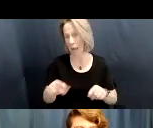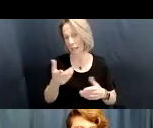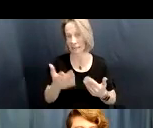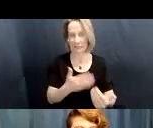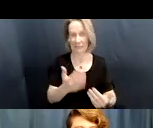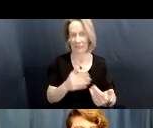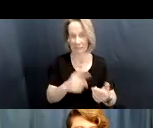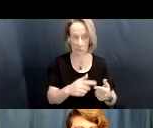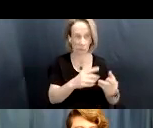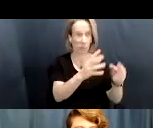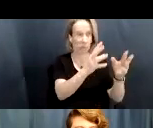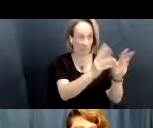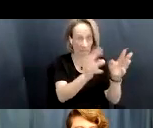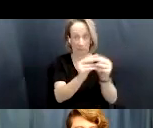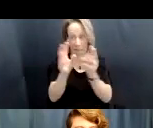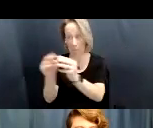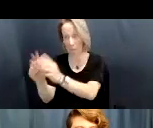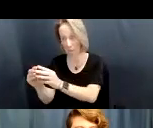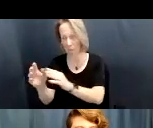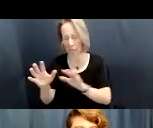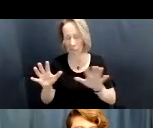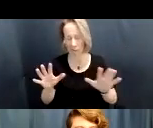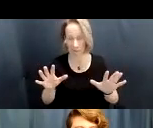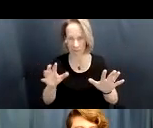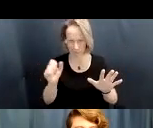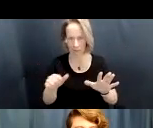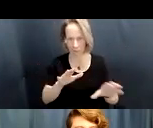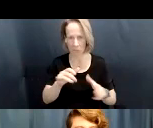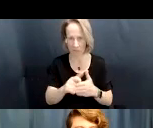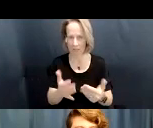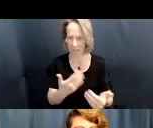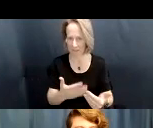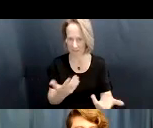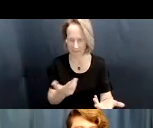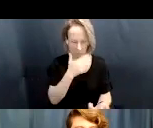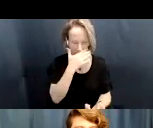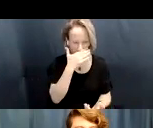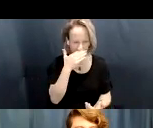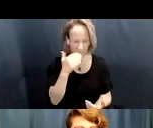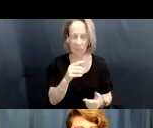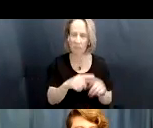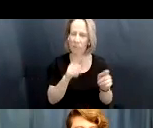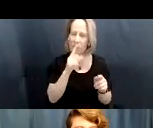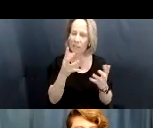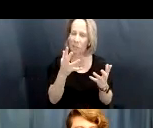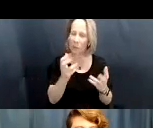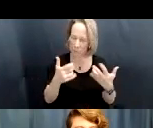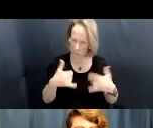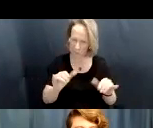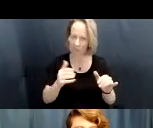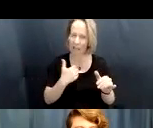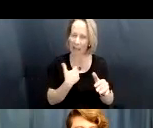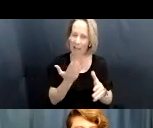to coordinate things kind of close to other commitments that we have, we really want to be mindful of taking those minutes in